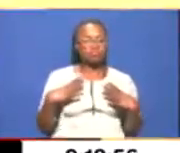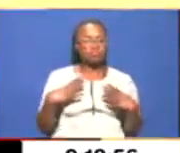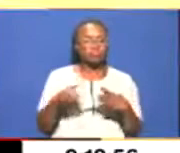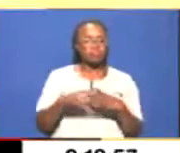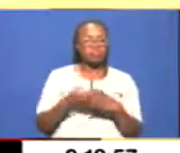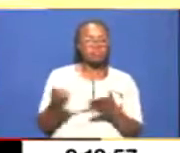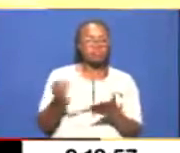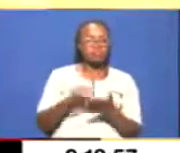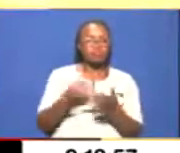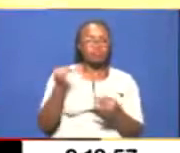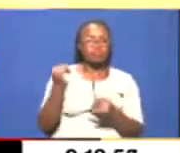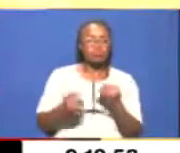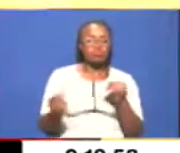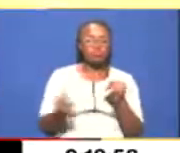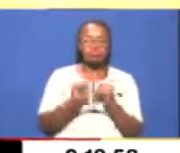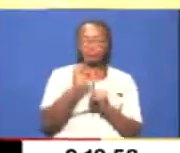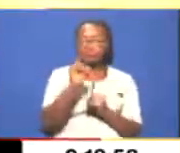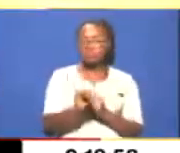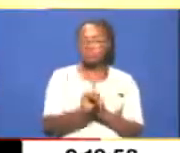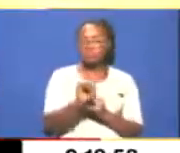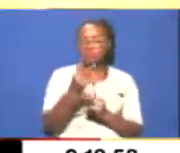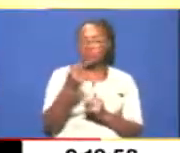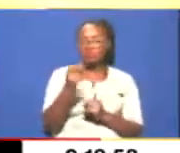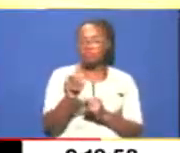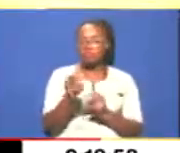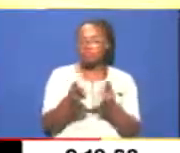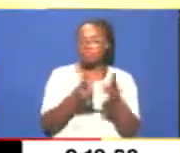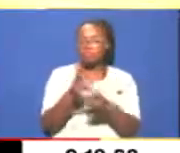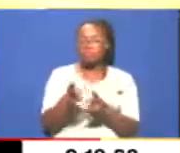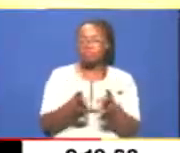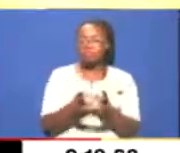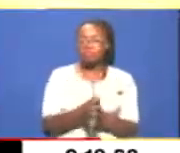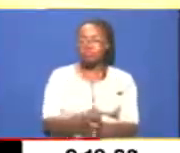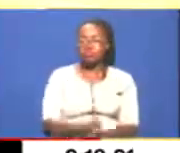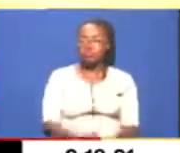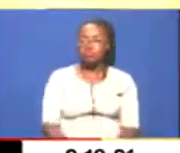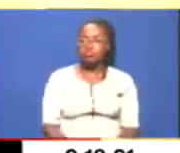by the end of January 2022. Kamche Menza for Prime Edition.